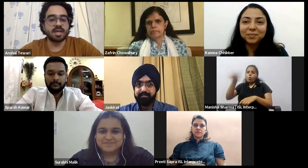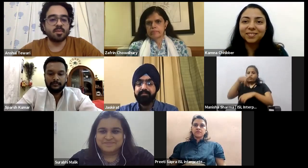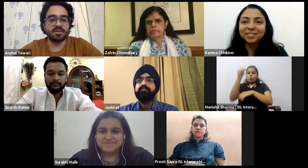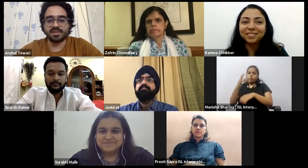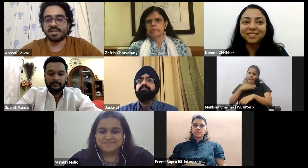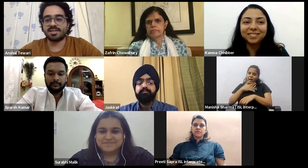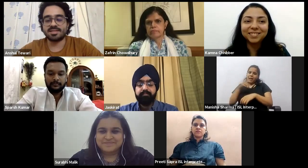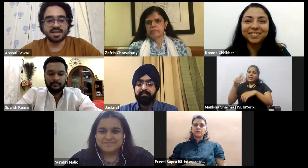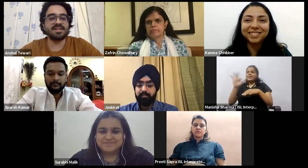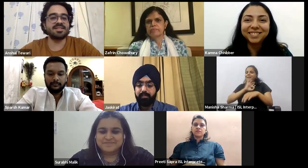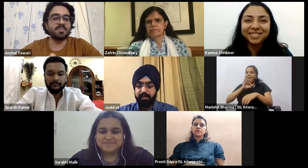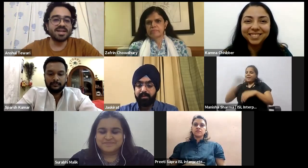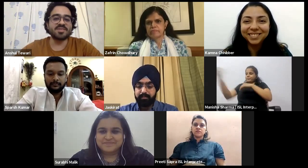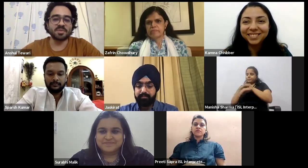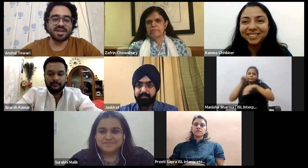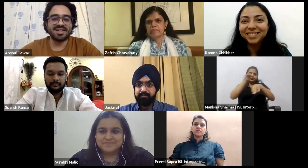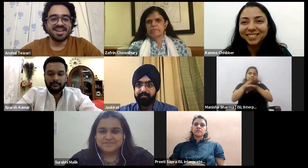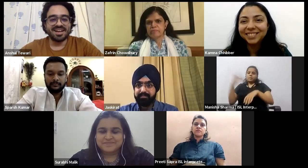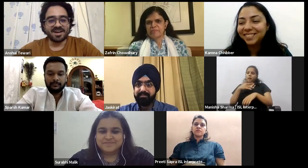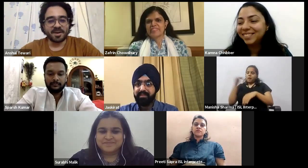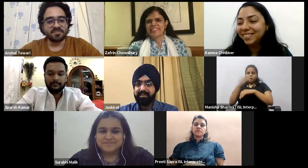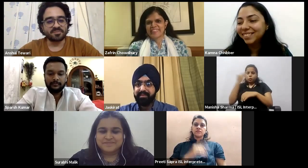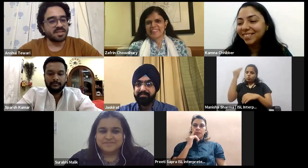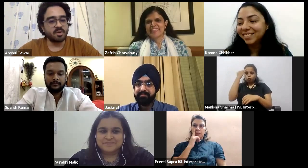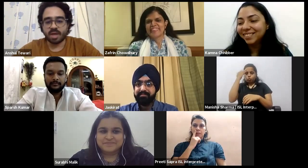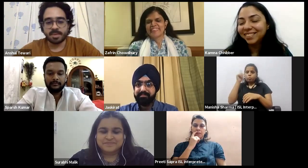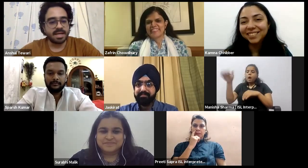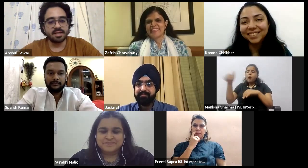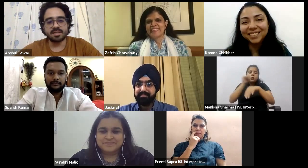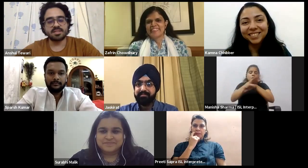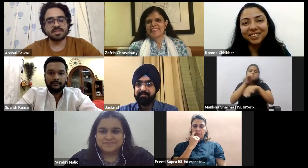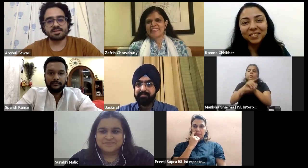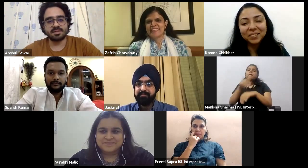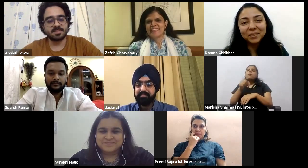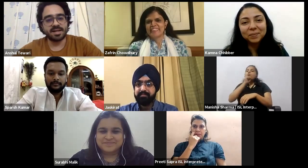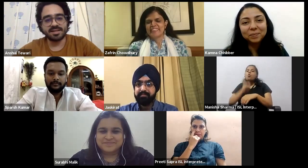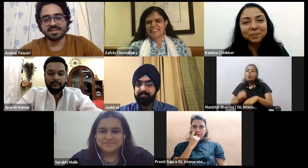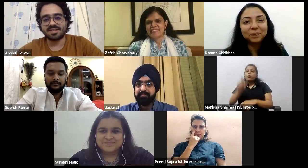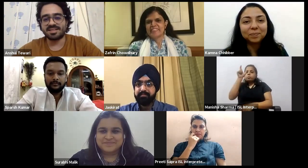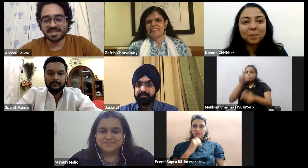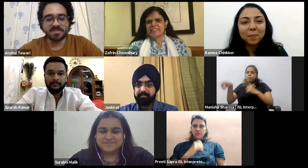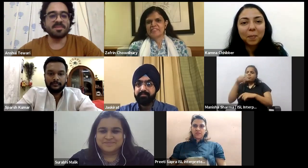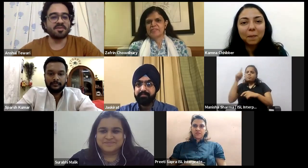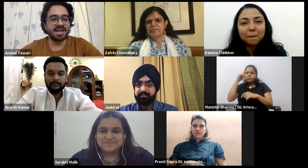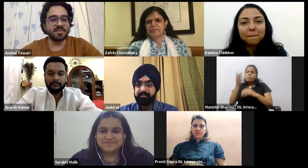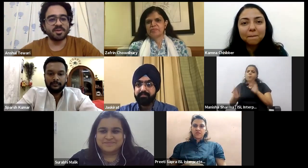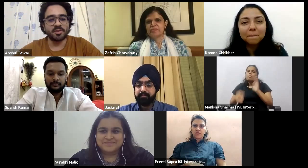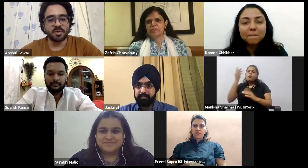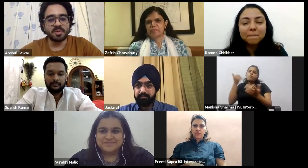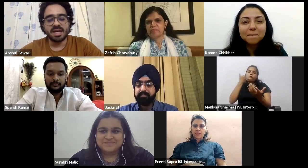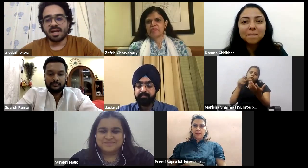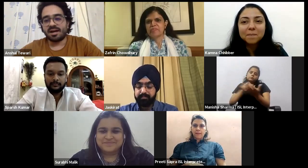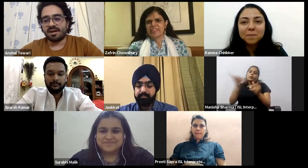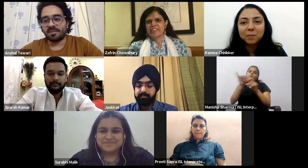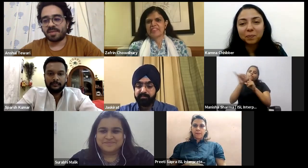like sharing whatever they see. I think this is a big issue, right? Family elders just spending just a considerable amount of time on